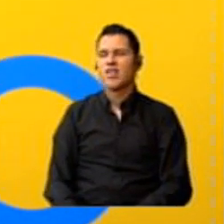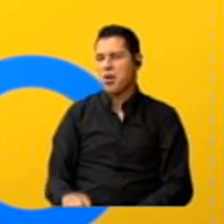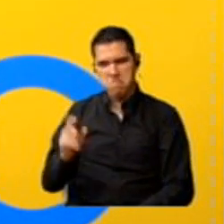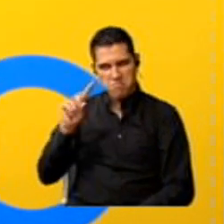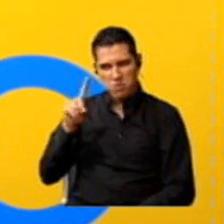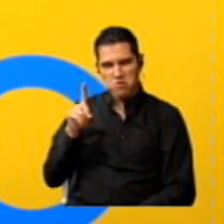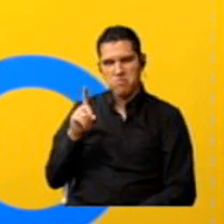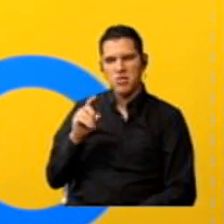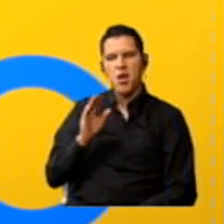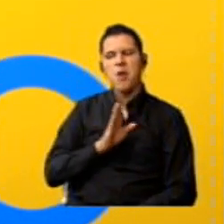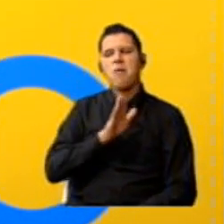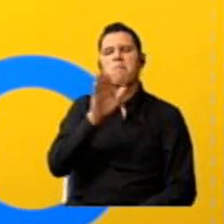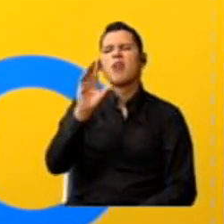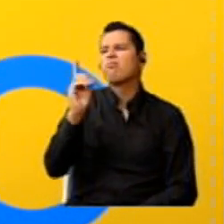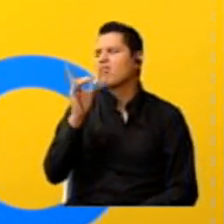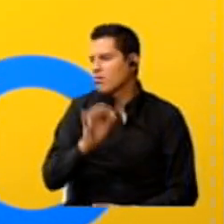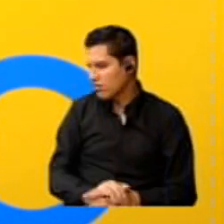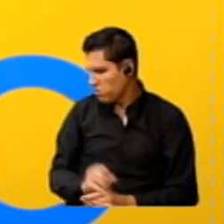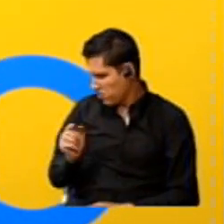going? Huh?